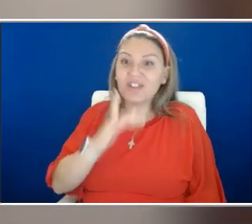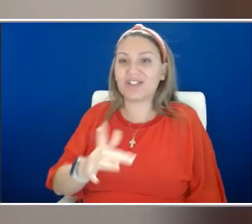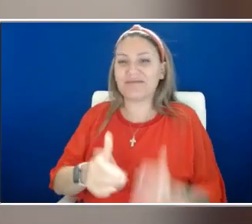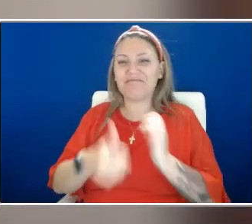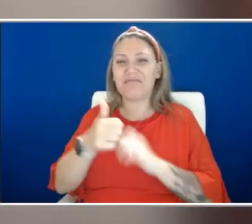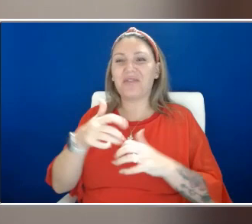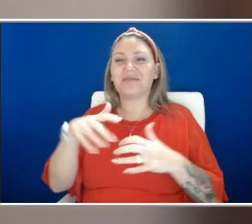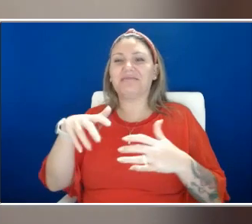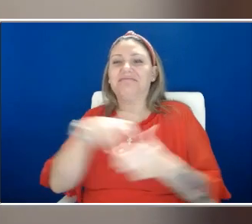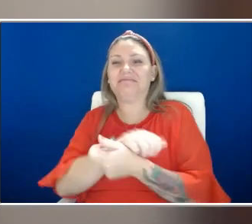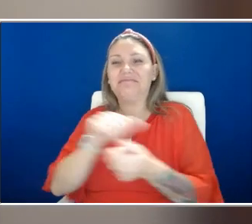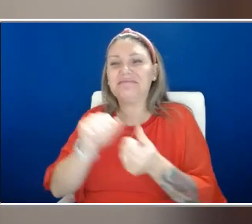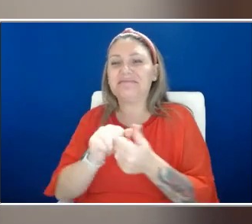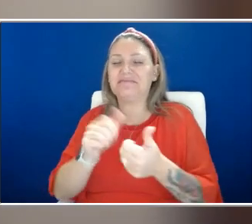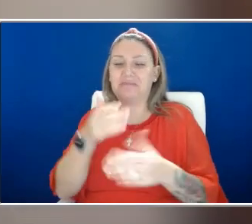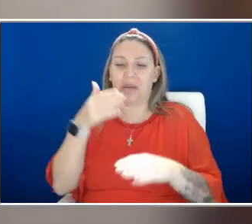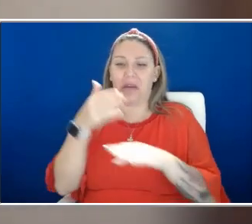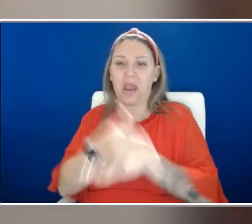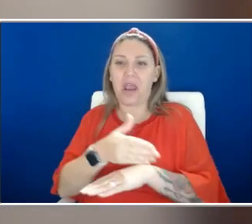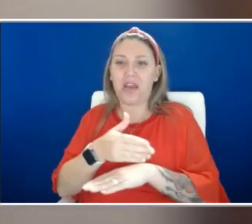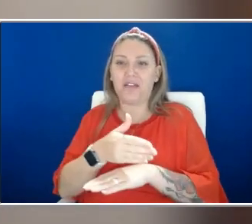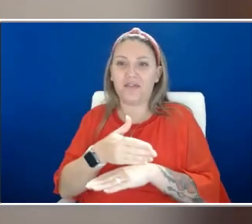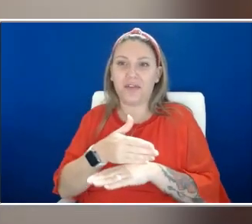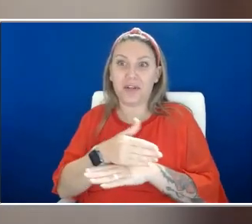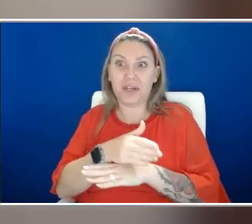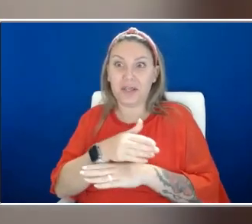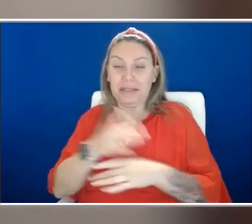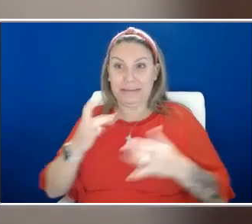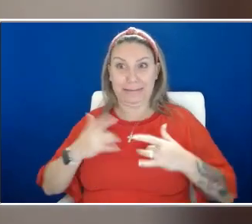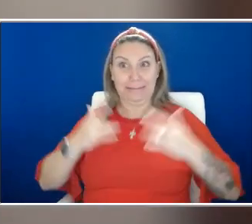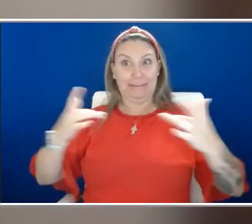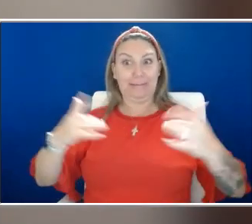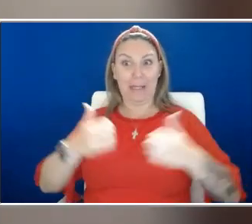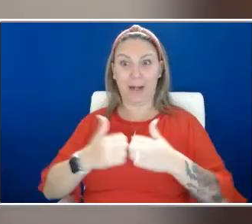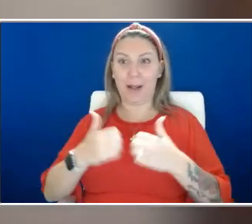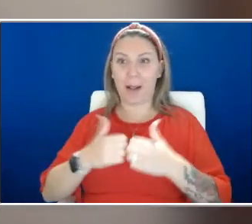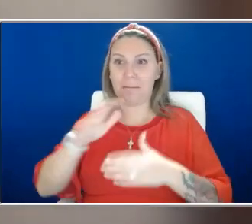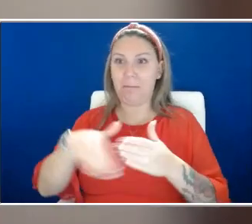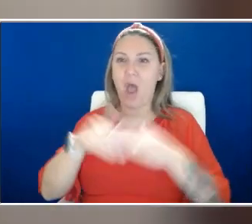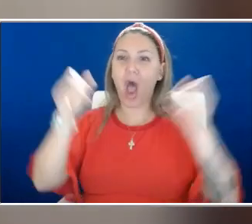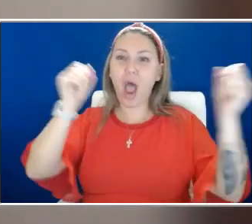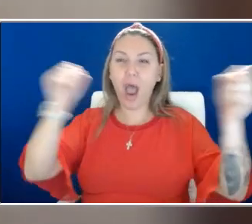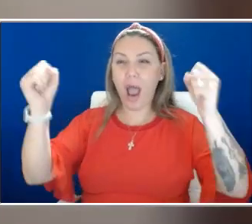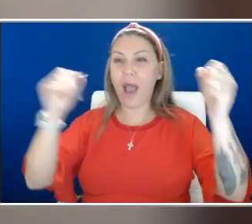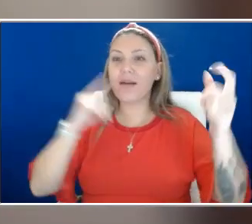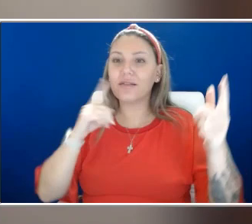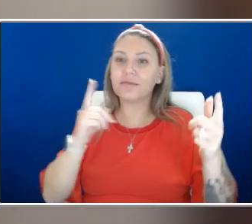we sustain after a particularly exciting game and we're all cheering is